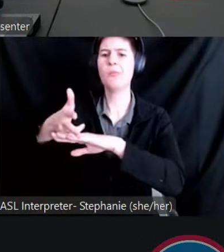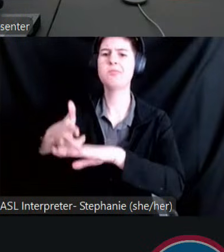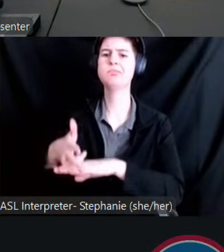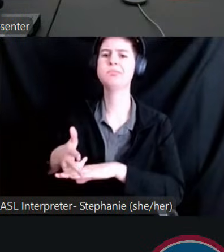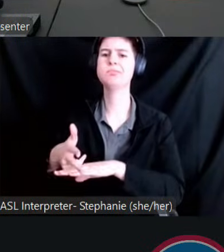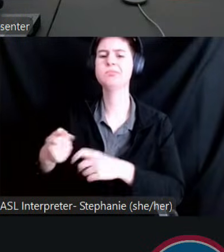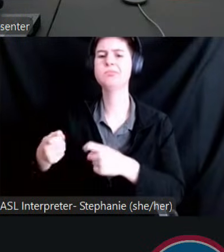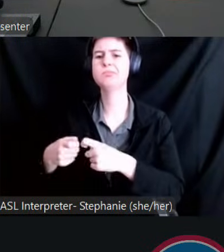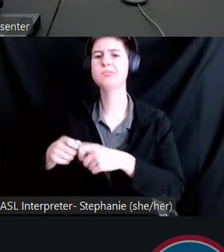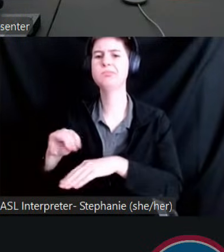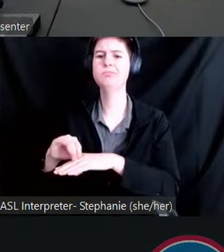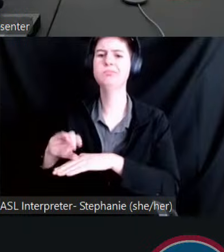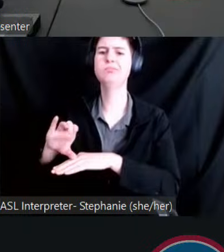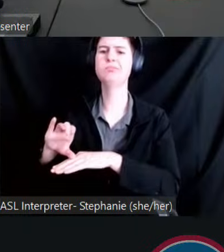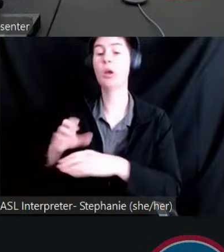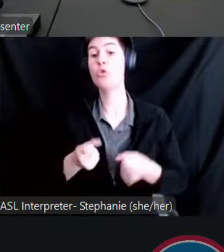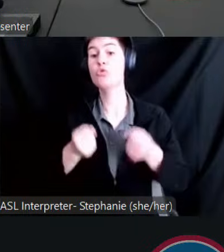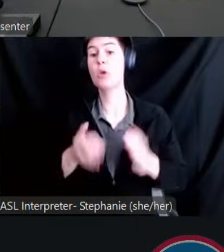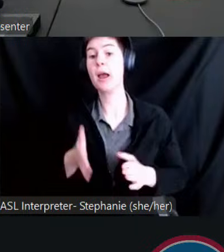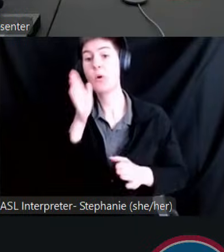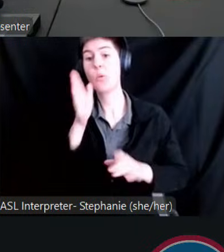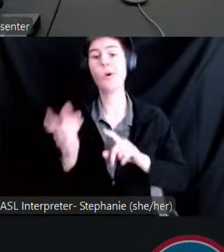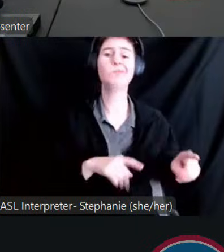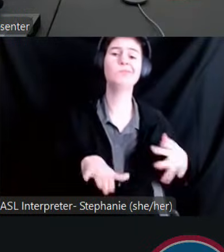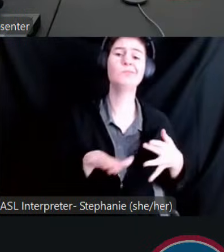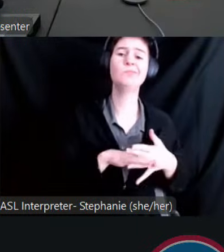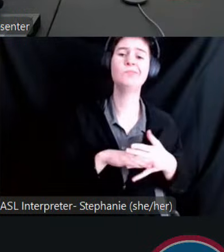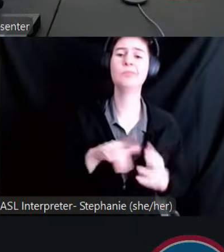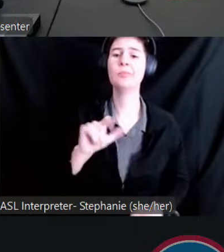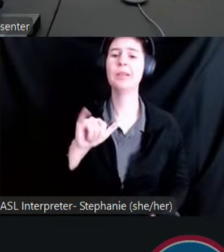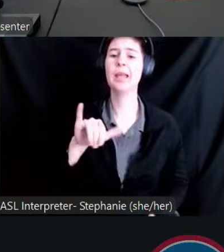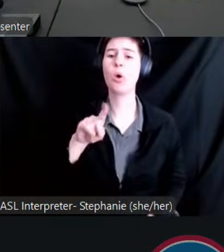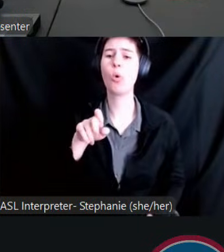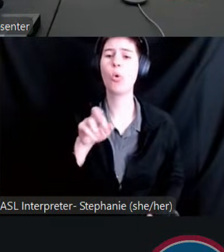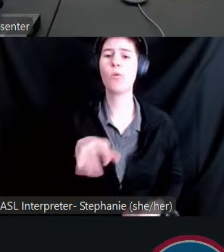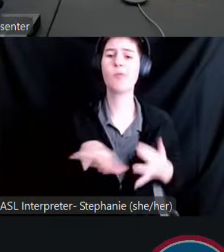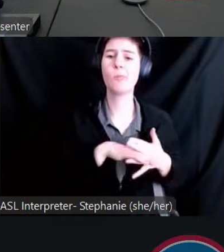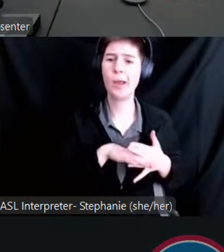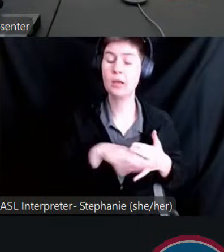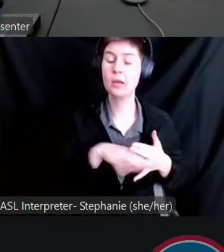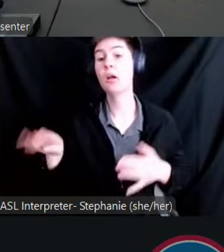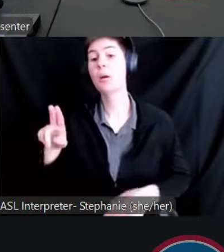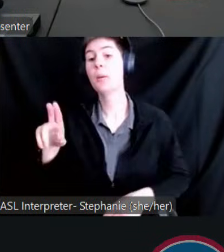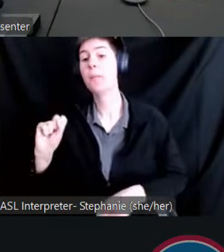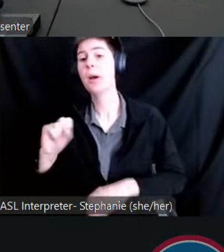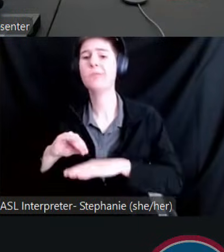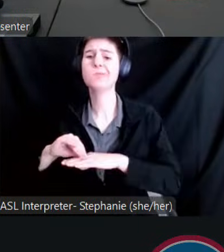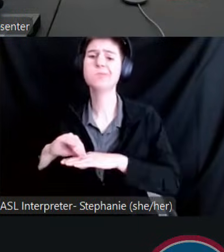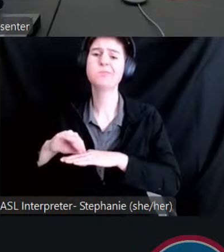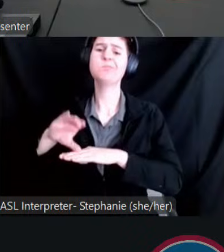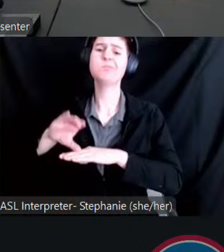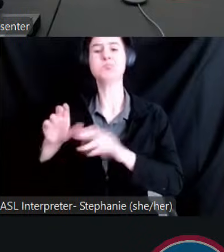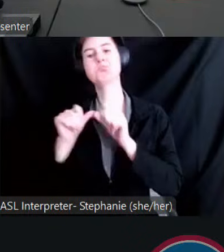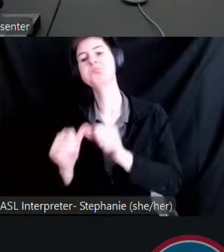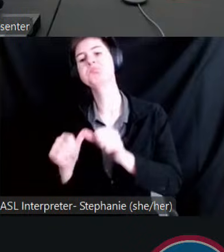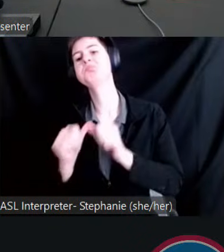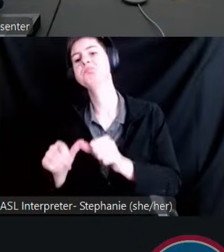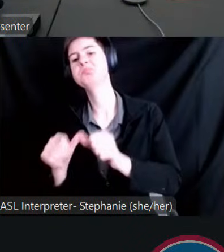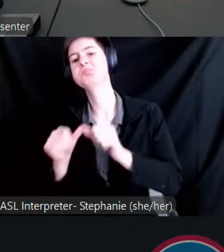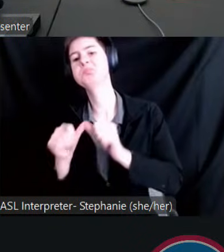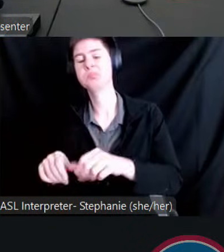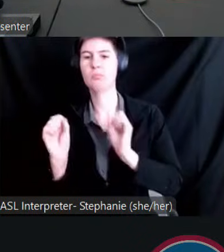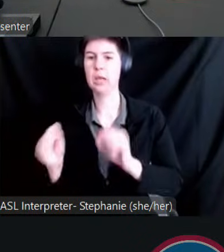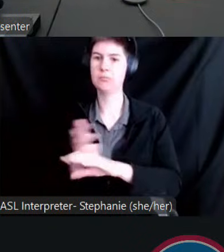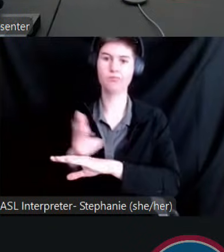the operator's taking their layover break at the end of each route. And that enables enough for the bus to continually go end to end on the route without